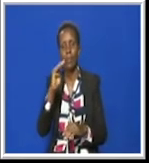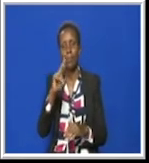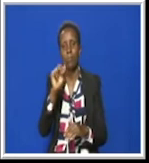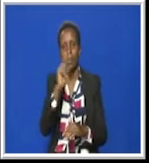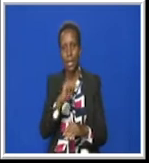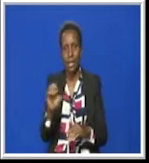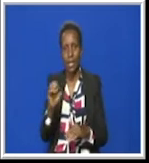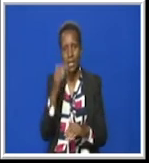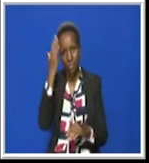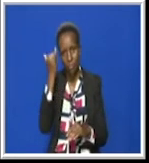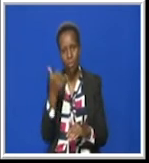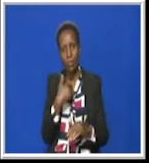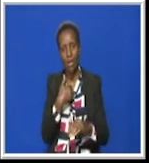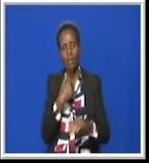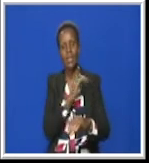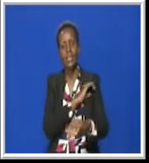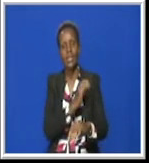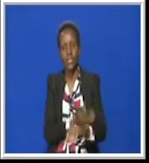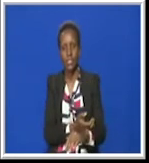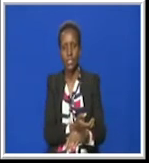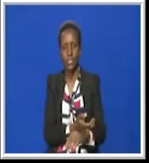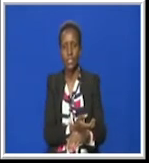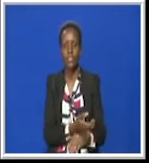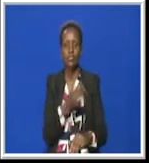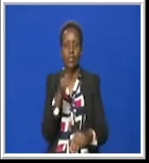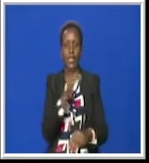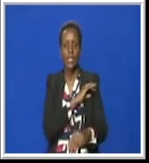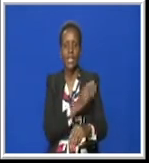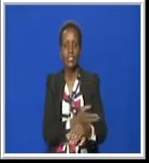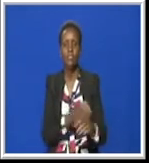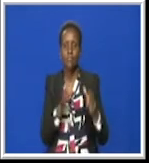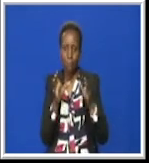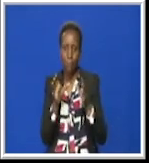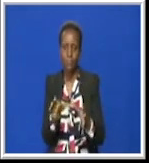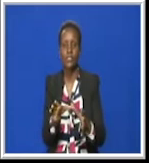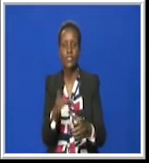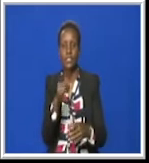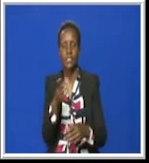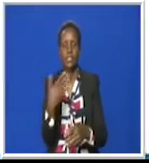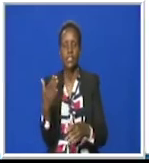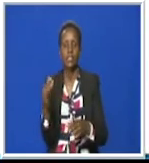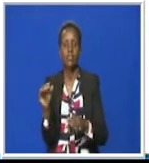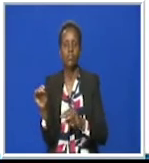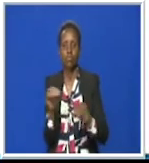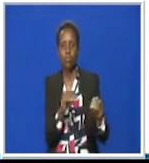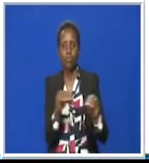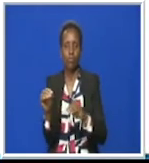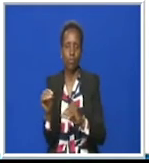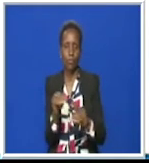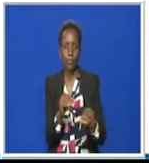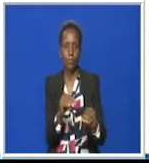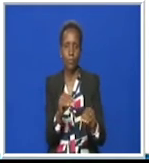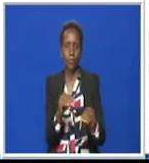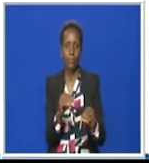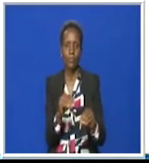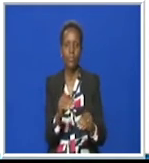these substances are forced across the semipermeable membrane by some energy. So